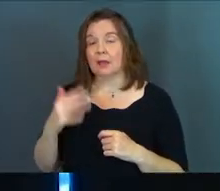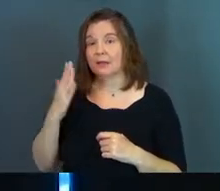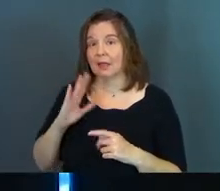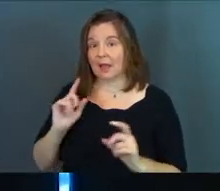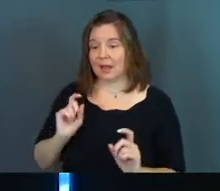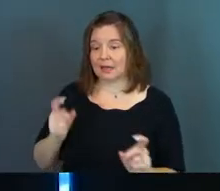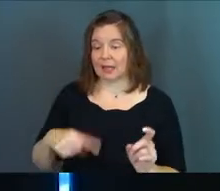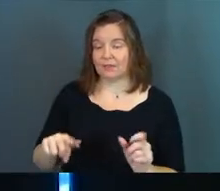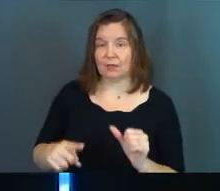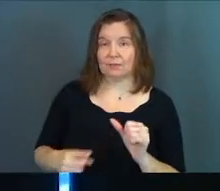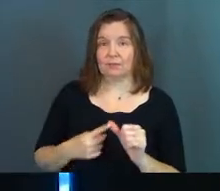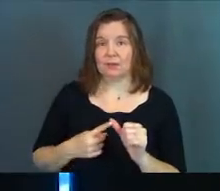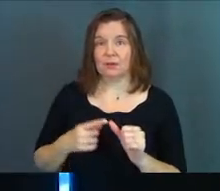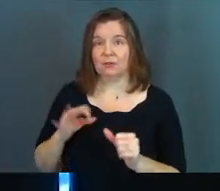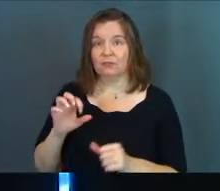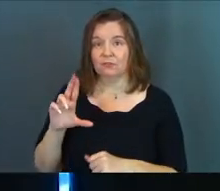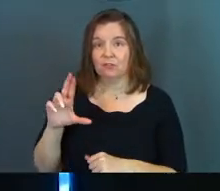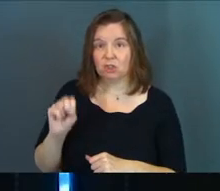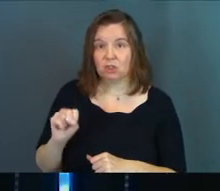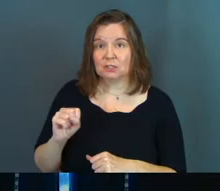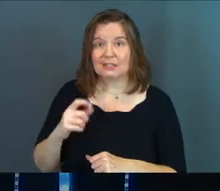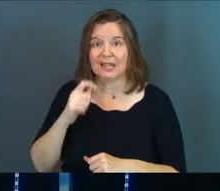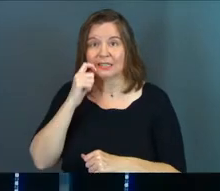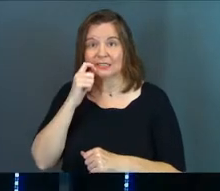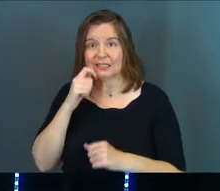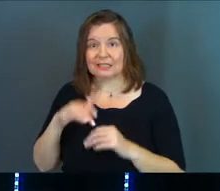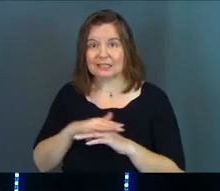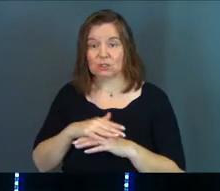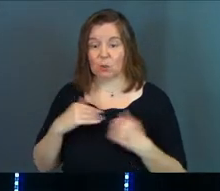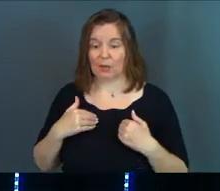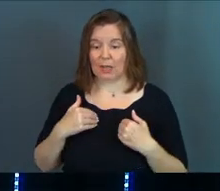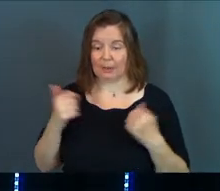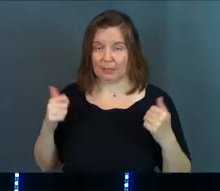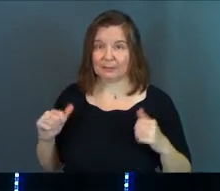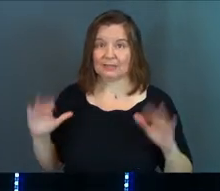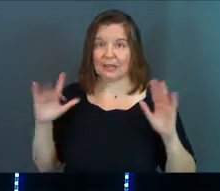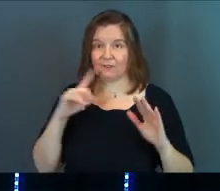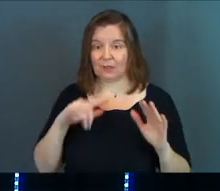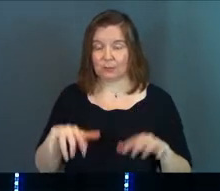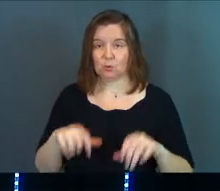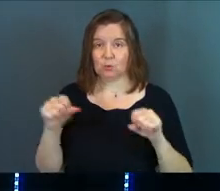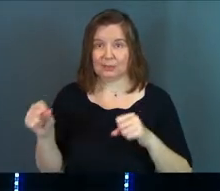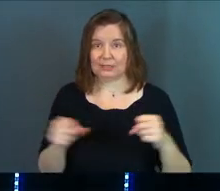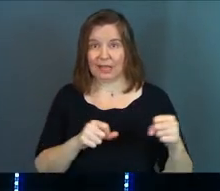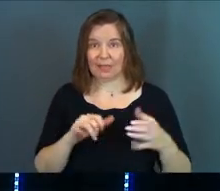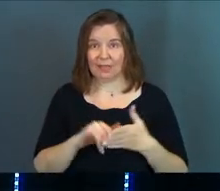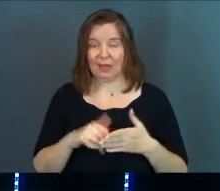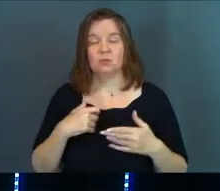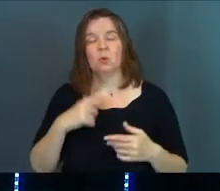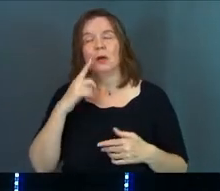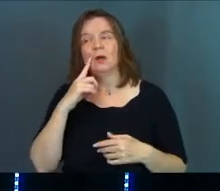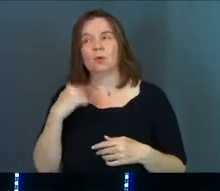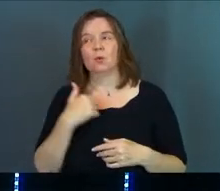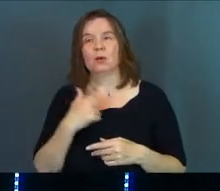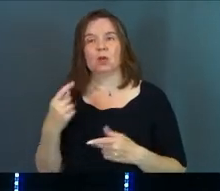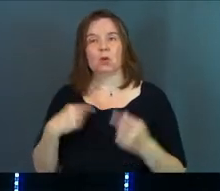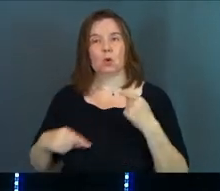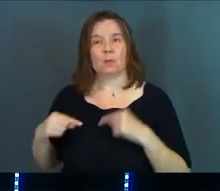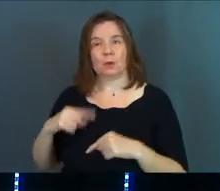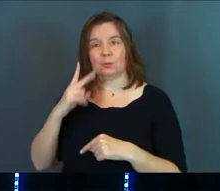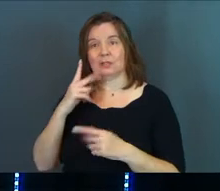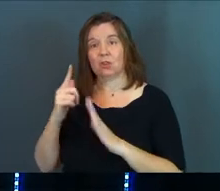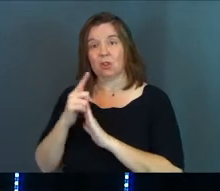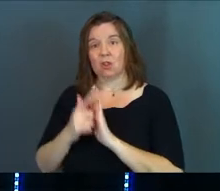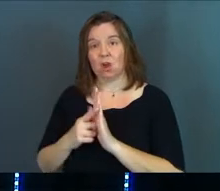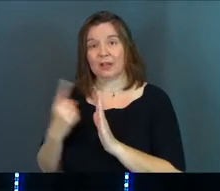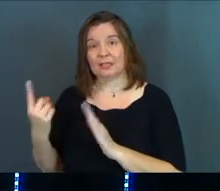God gave them furs. God gave them skins to wear when they left, which means an animal had to be sacrificed for them to take that. So again, I think we go back and we can see that